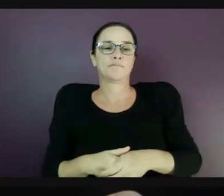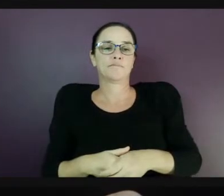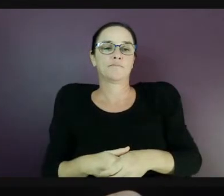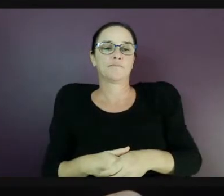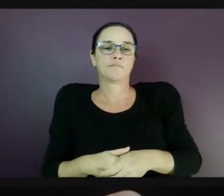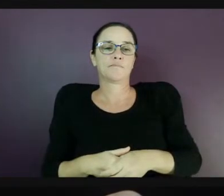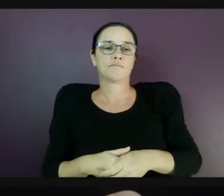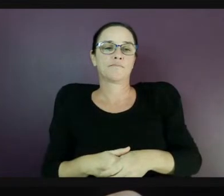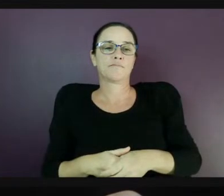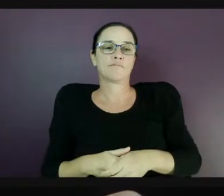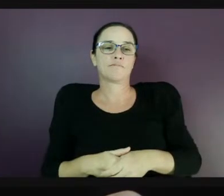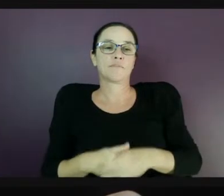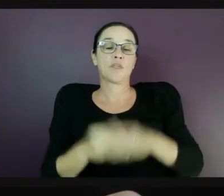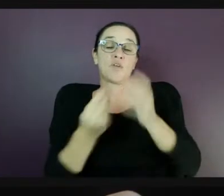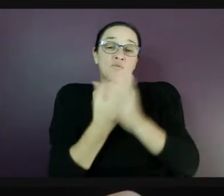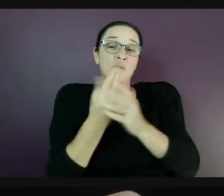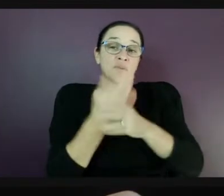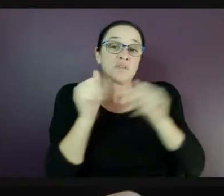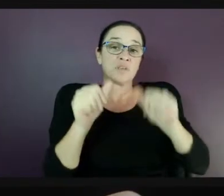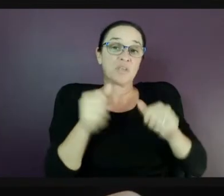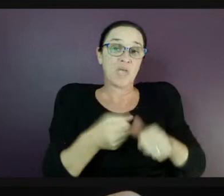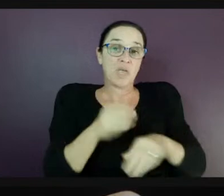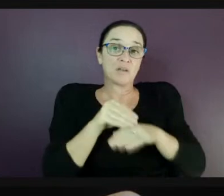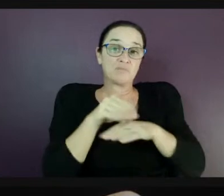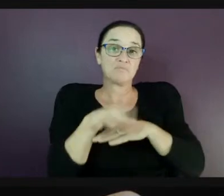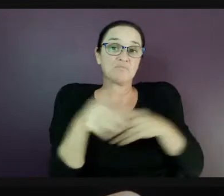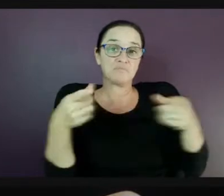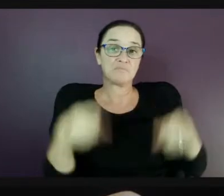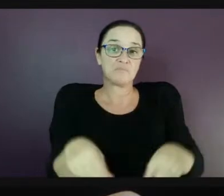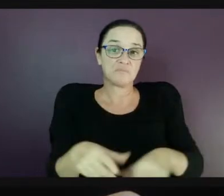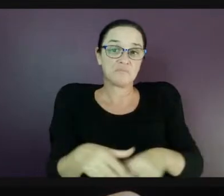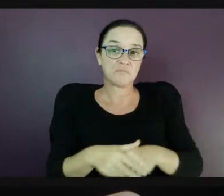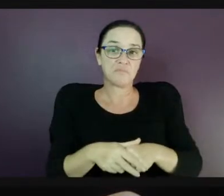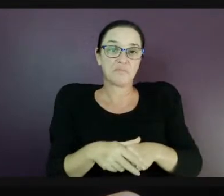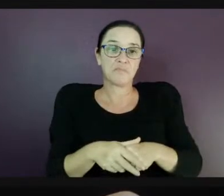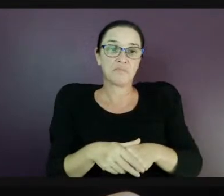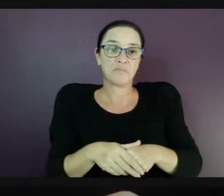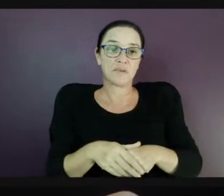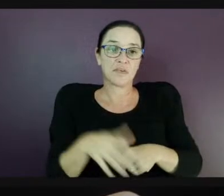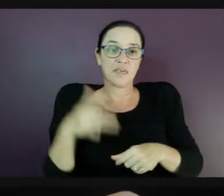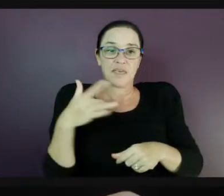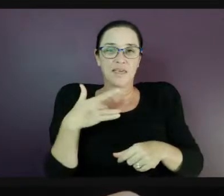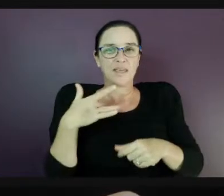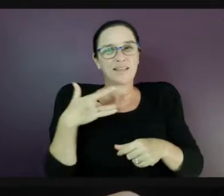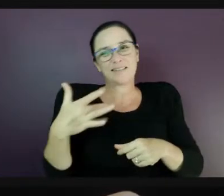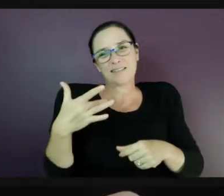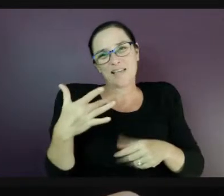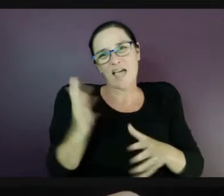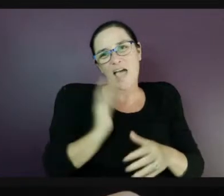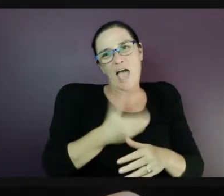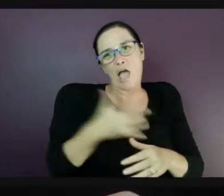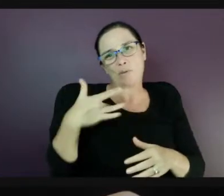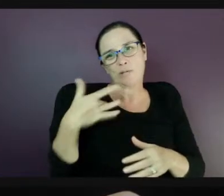Yeah, so eruptions can cause landslides. Most often they're in a caldera. So